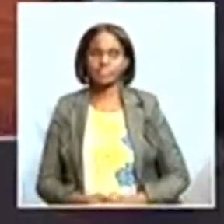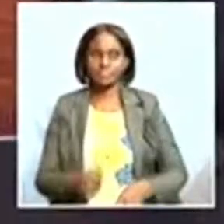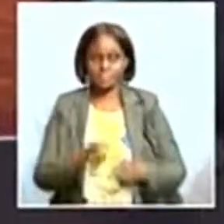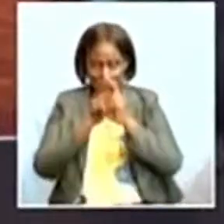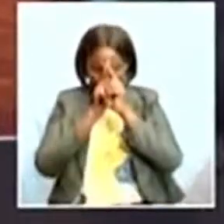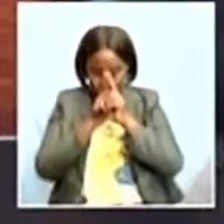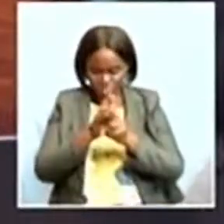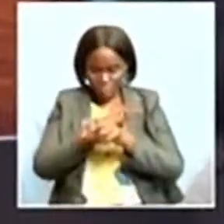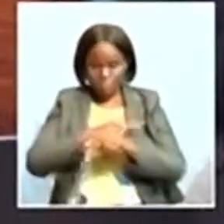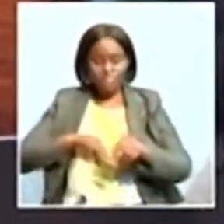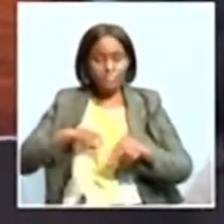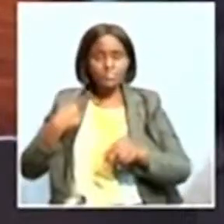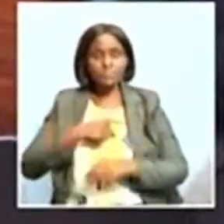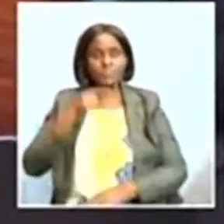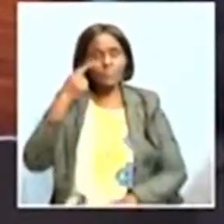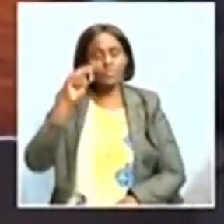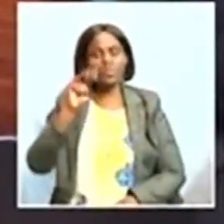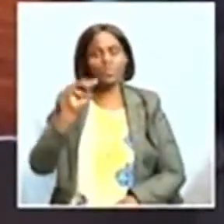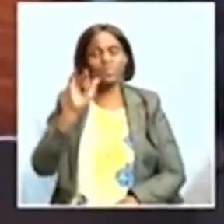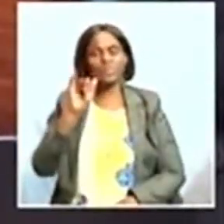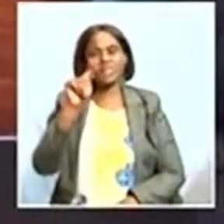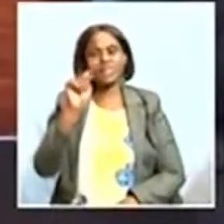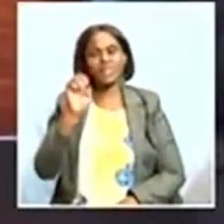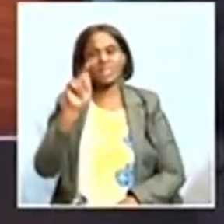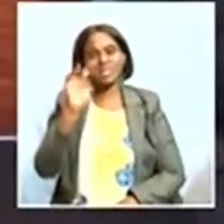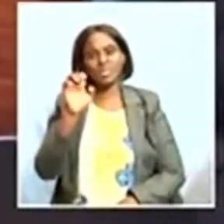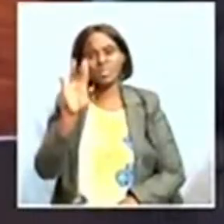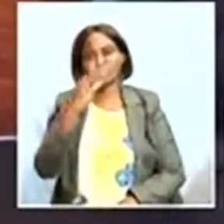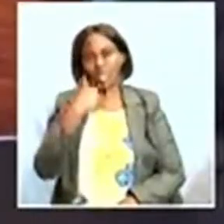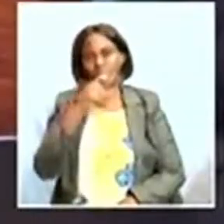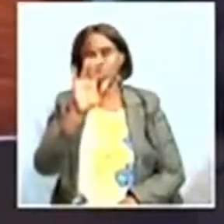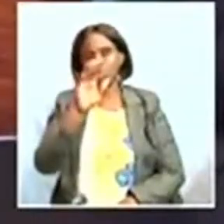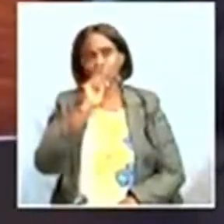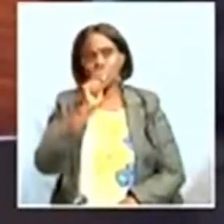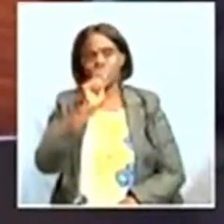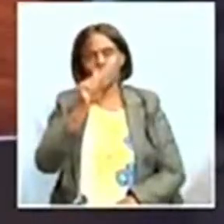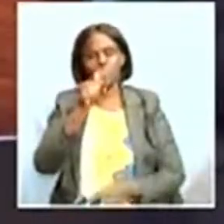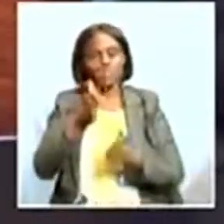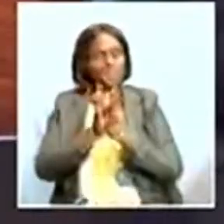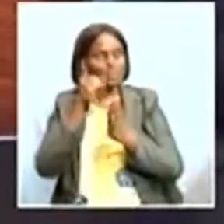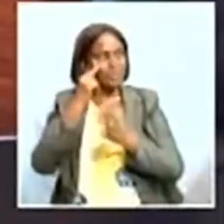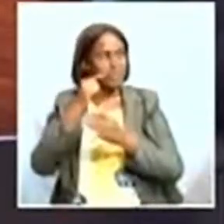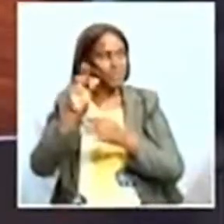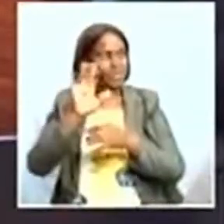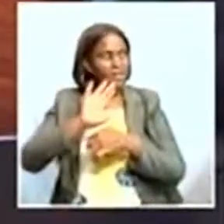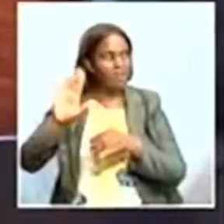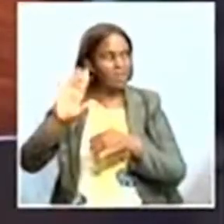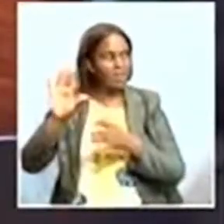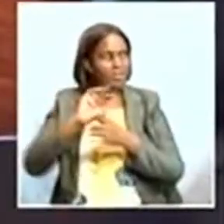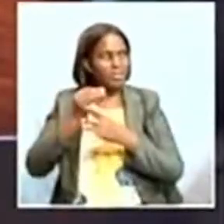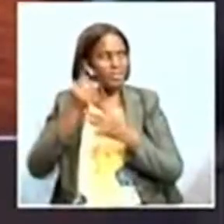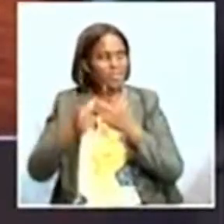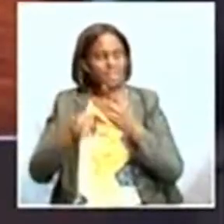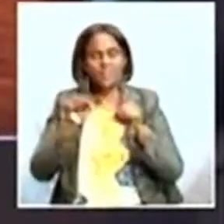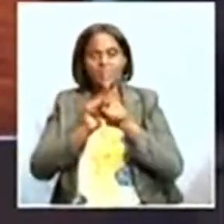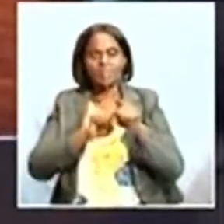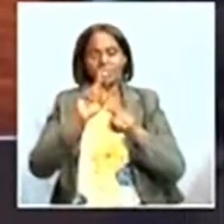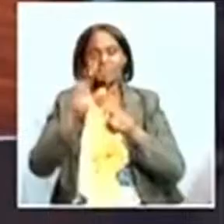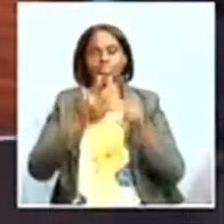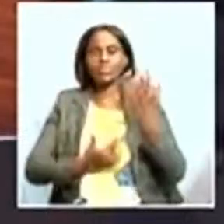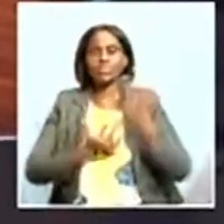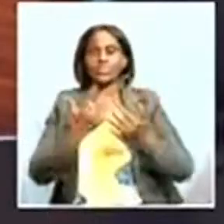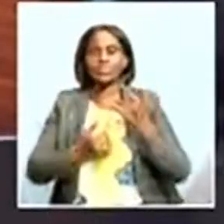Honorable Member for Mitete, you had your mic on. Were you requesting for a point of order, or what was the burning issue?